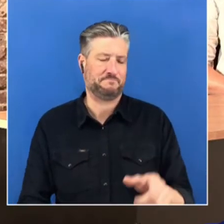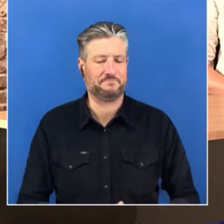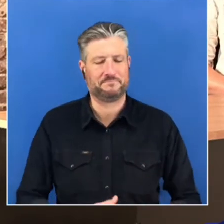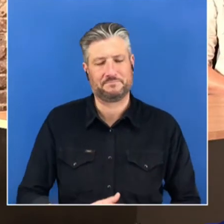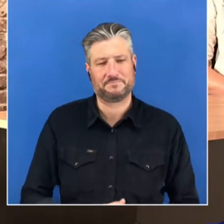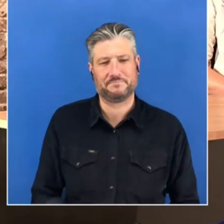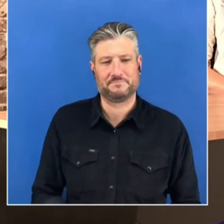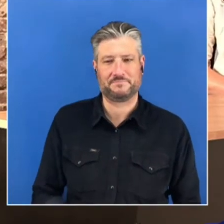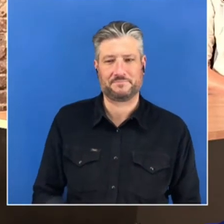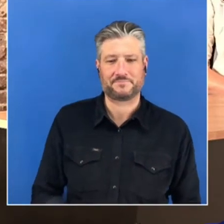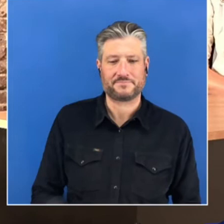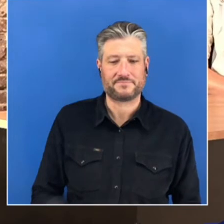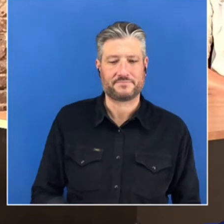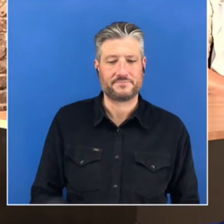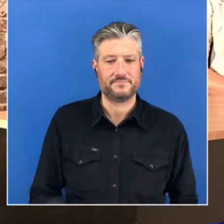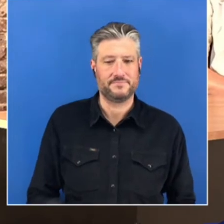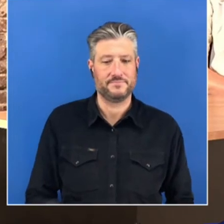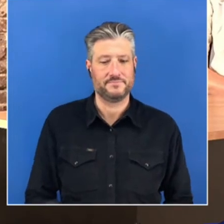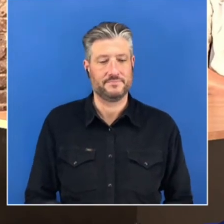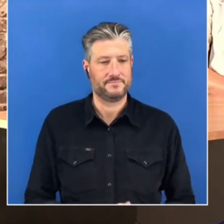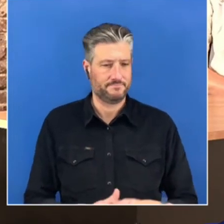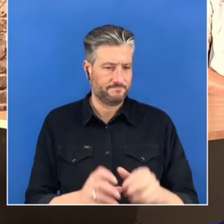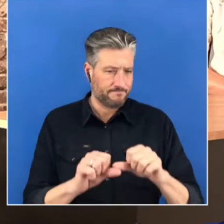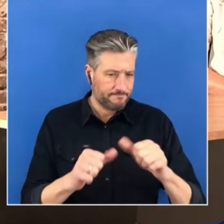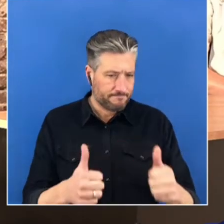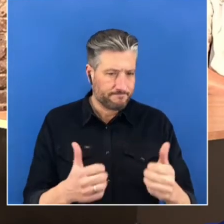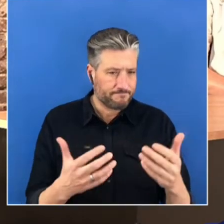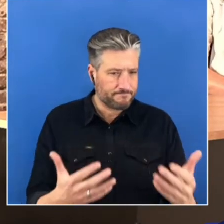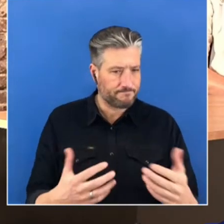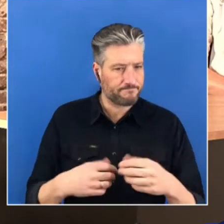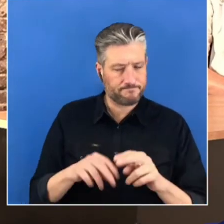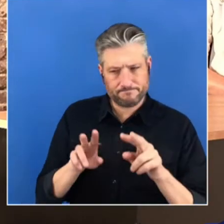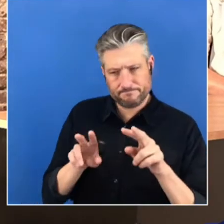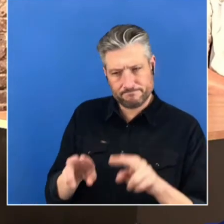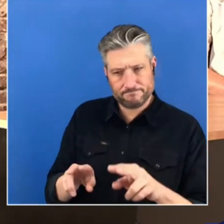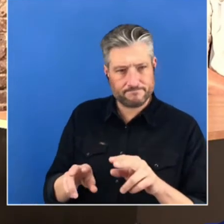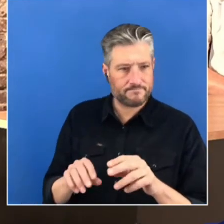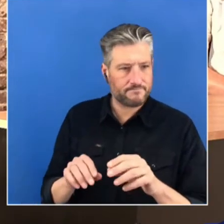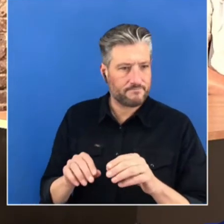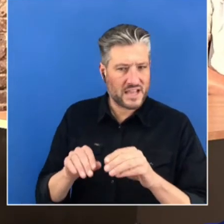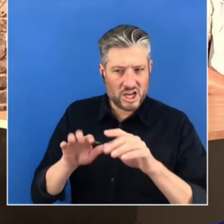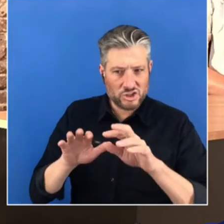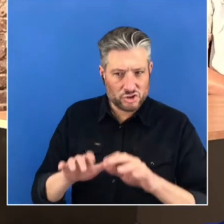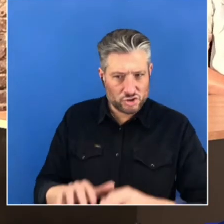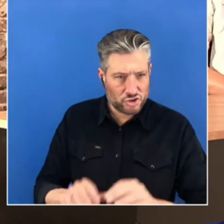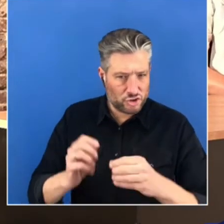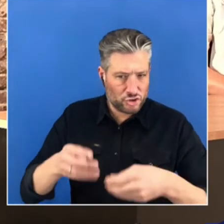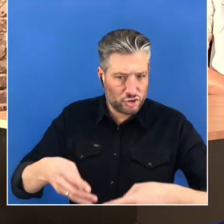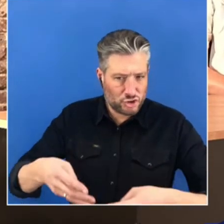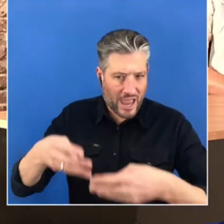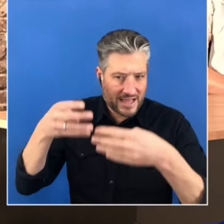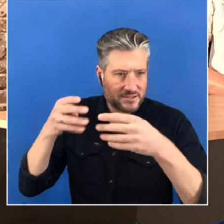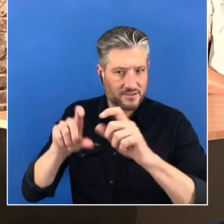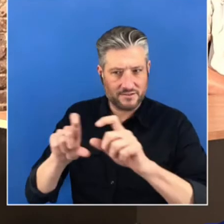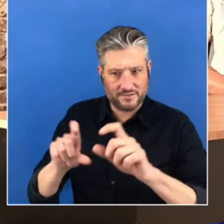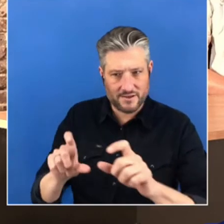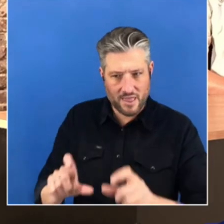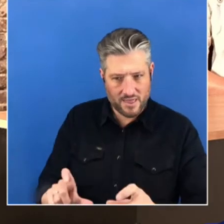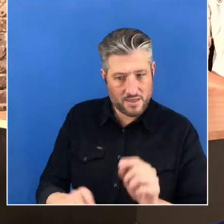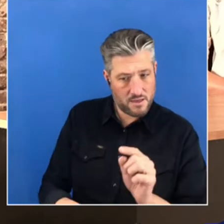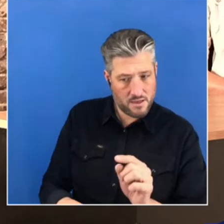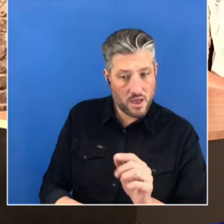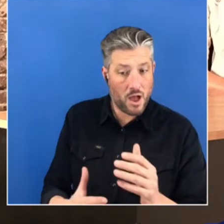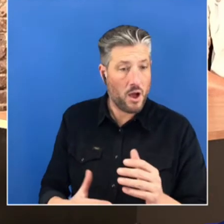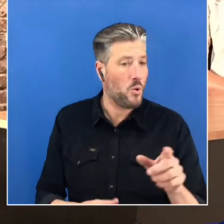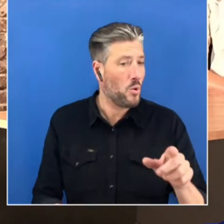let's check the chat. So if I run AI web on my site and I pass all the